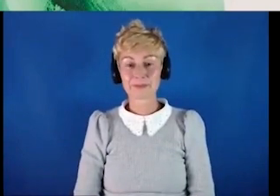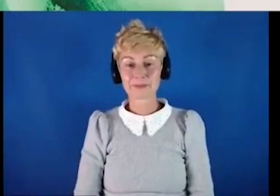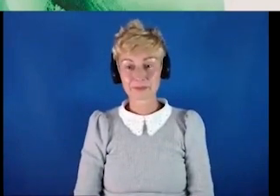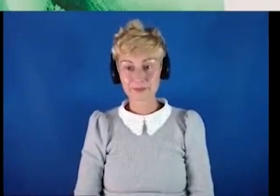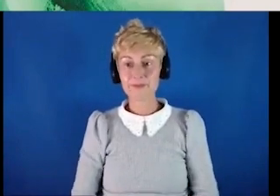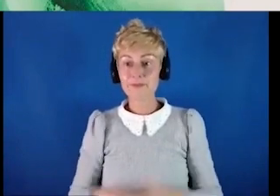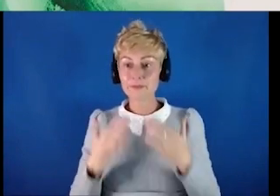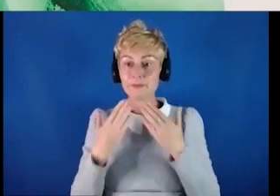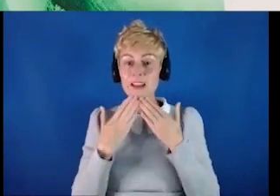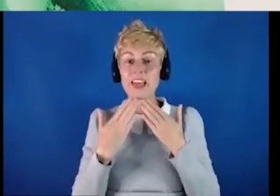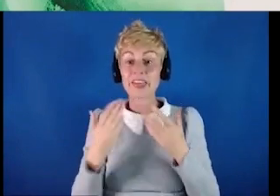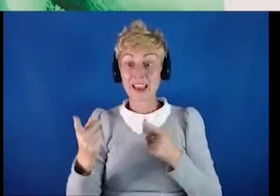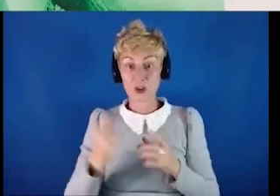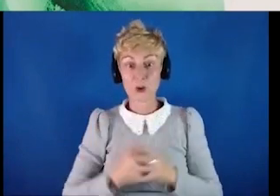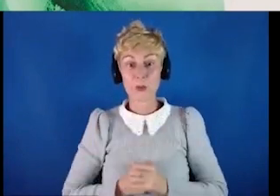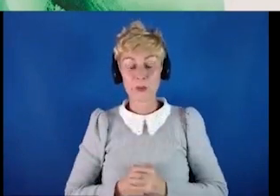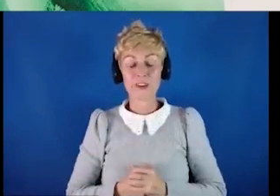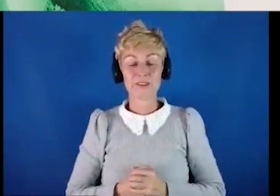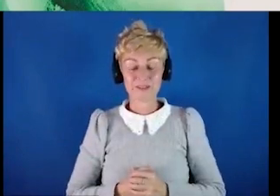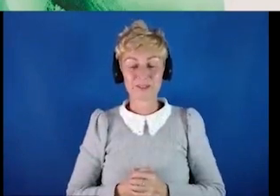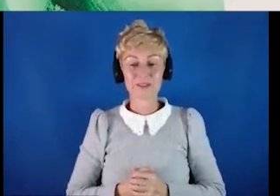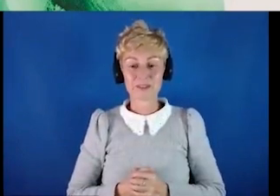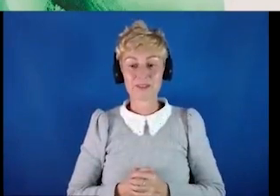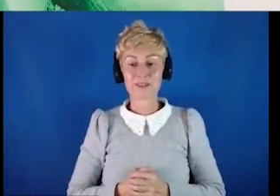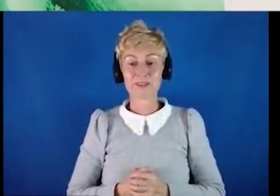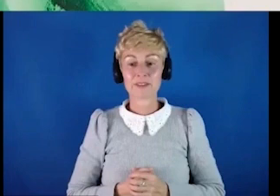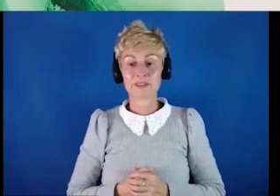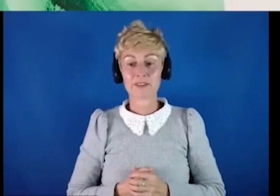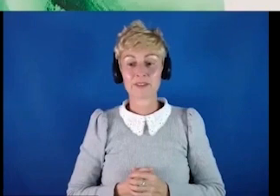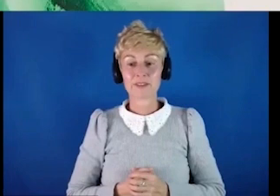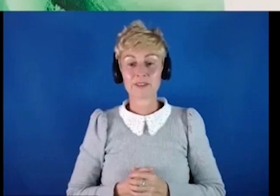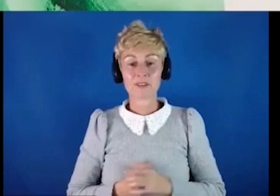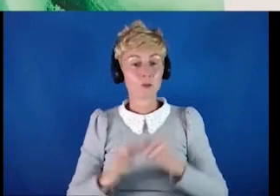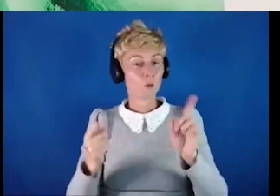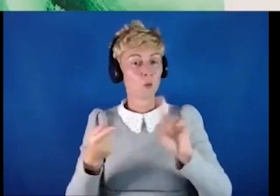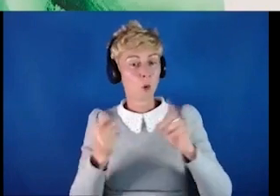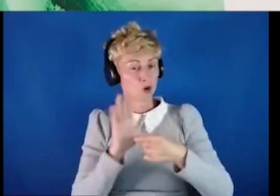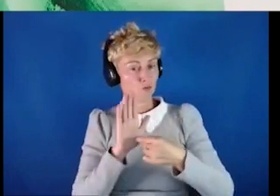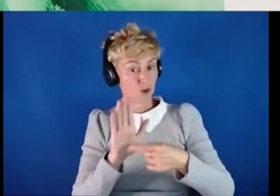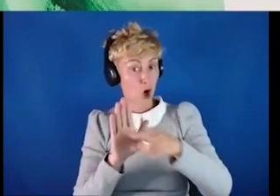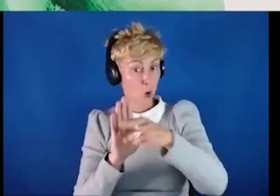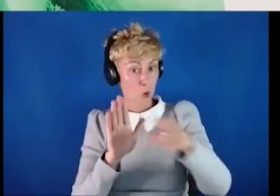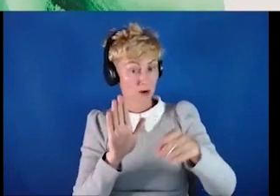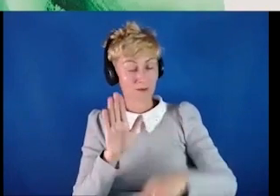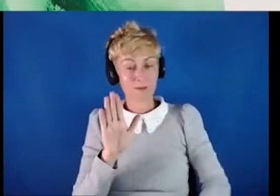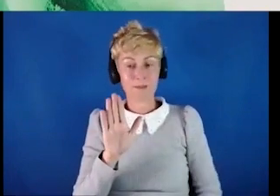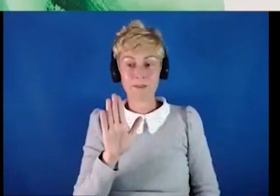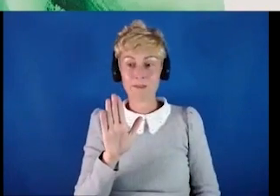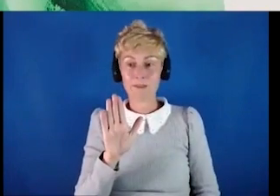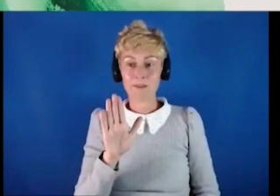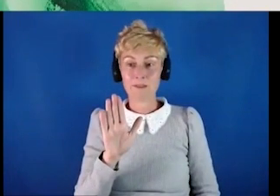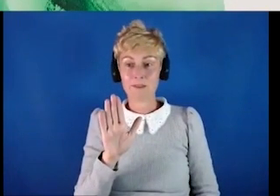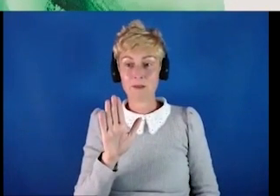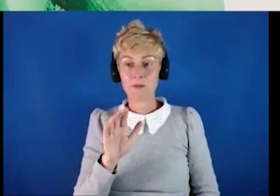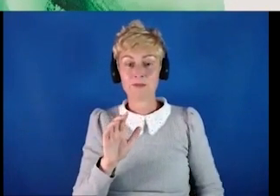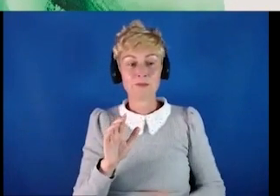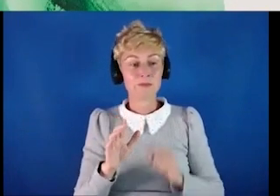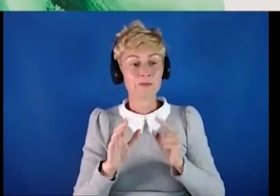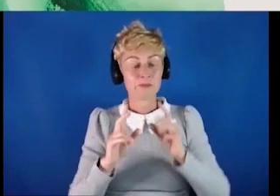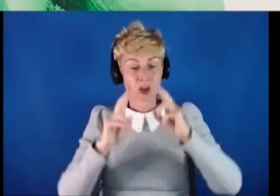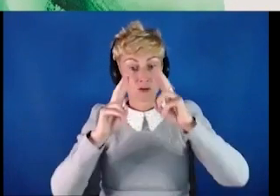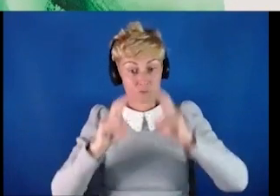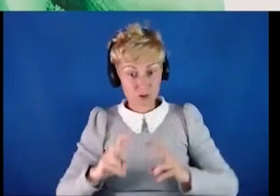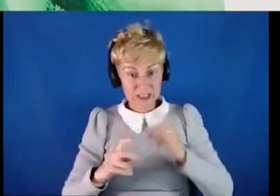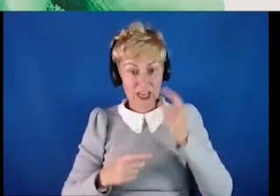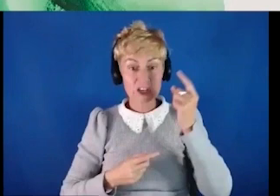Thank you so much, Michaela. And I think what you have shown here is that research